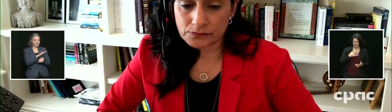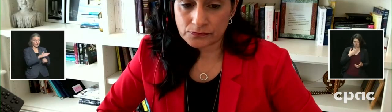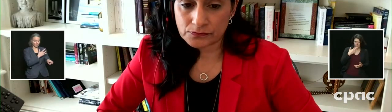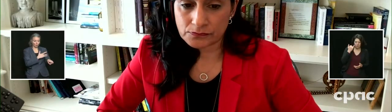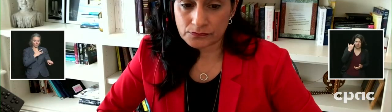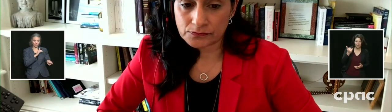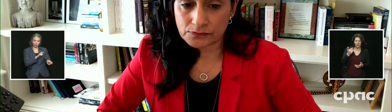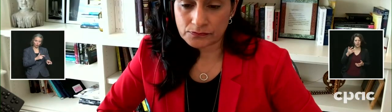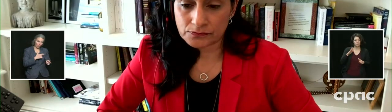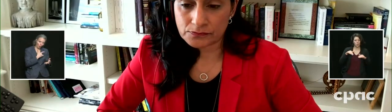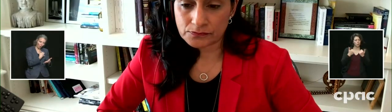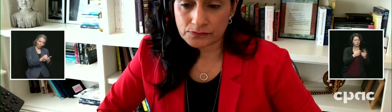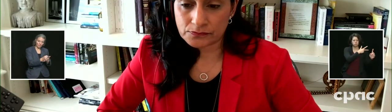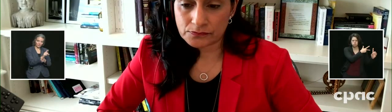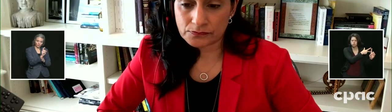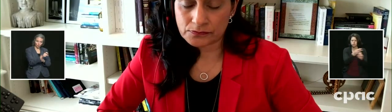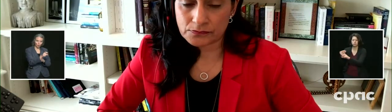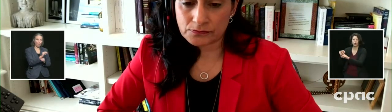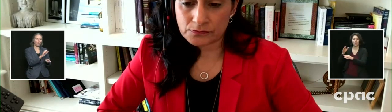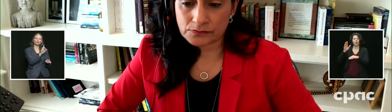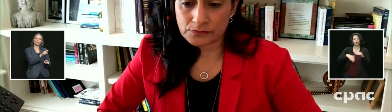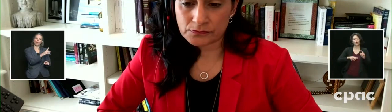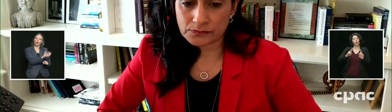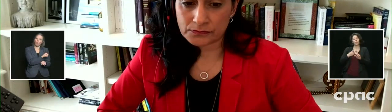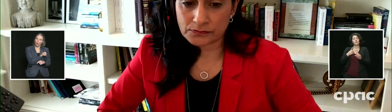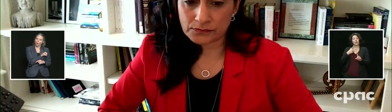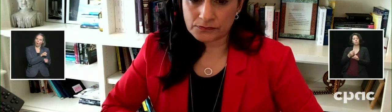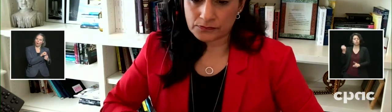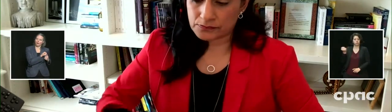keeping the second dose just in case?